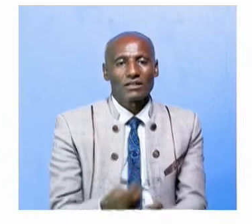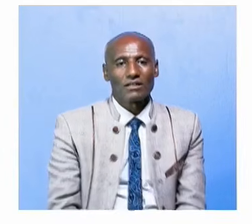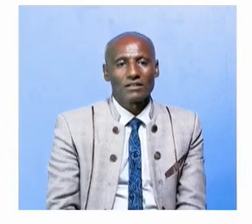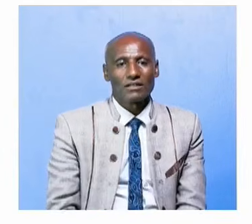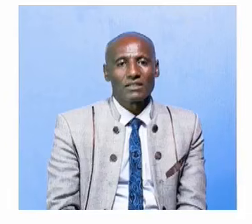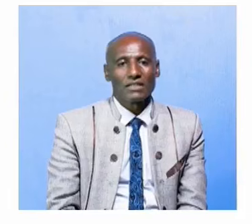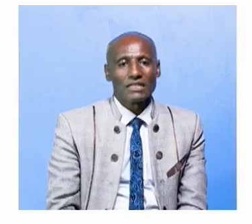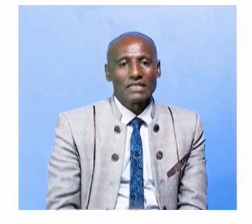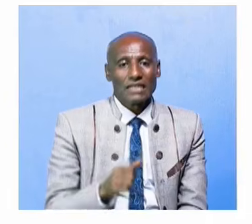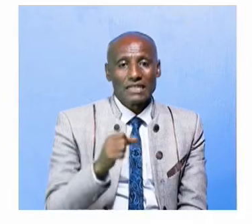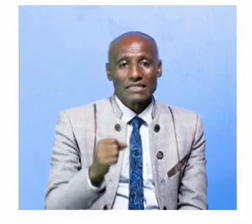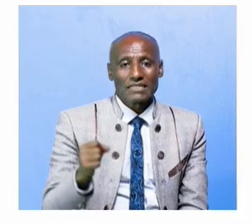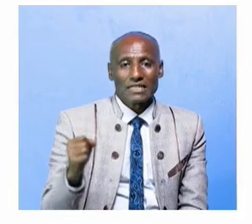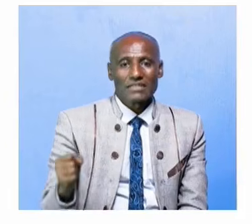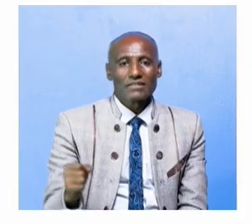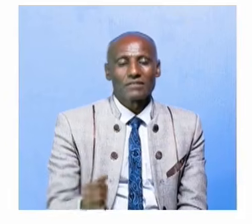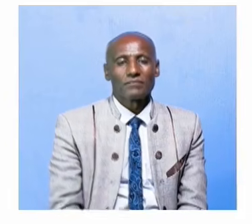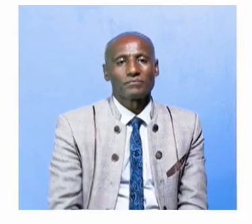state.